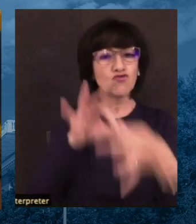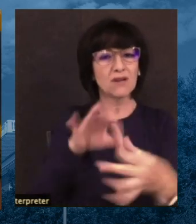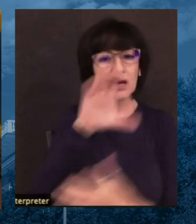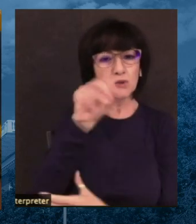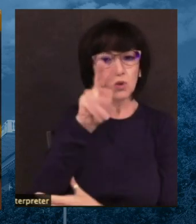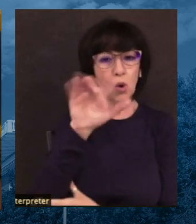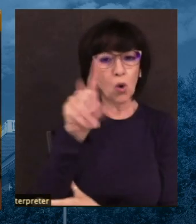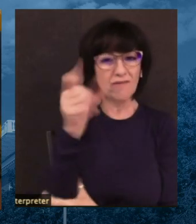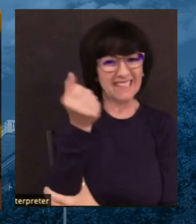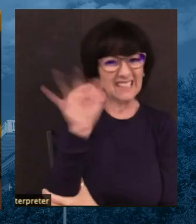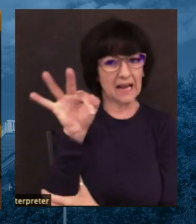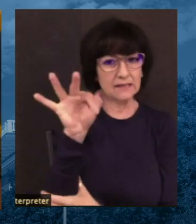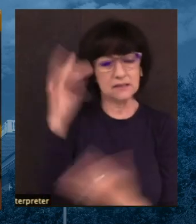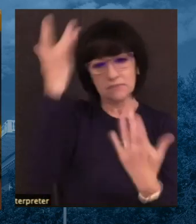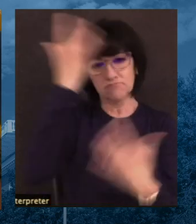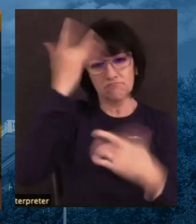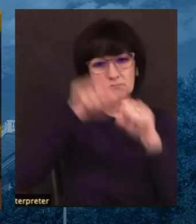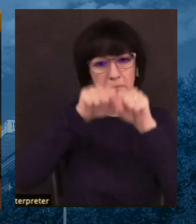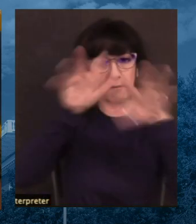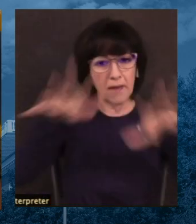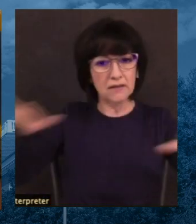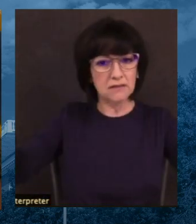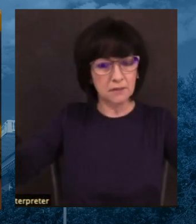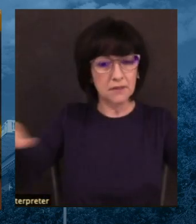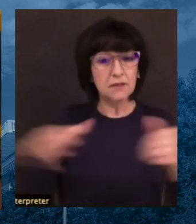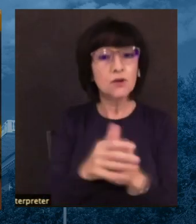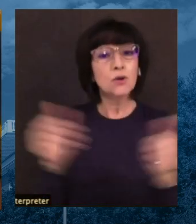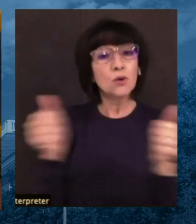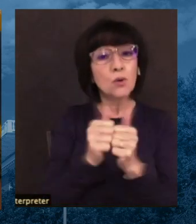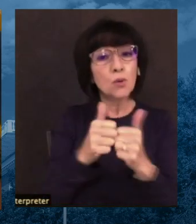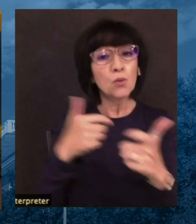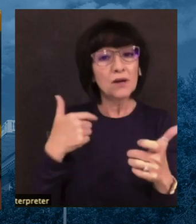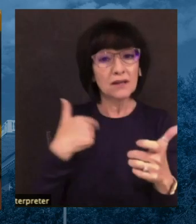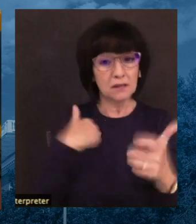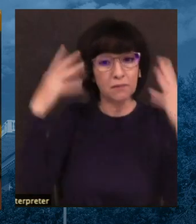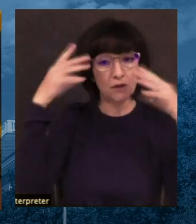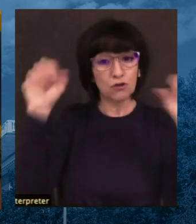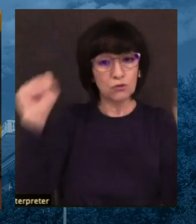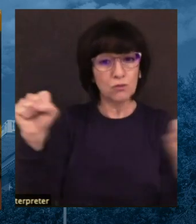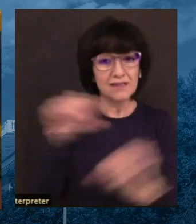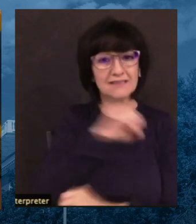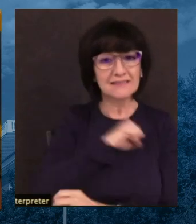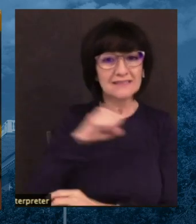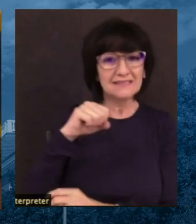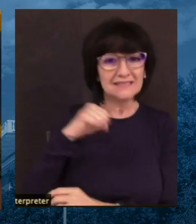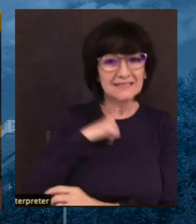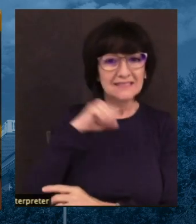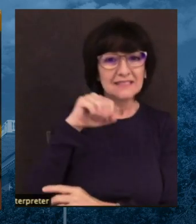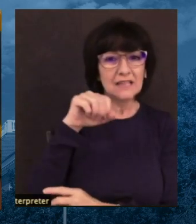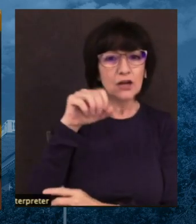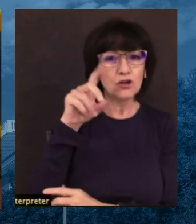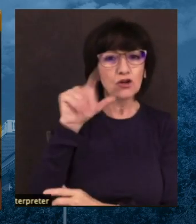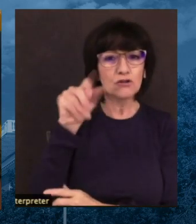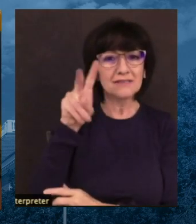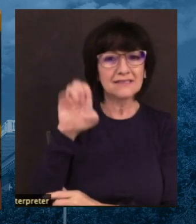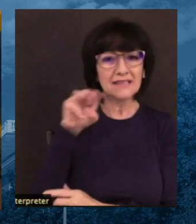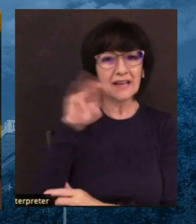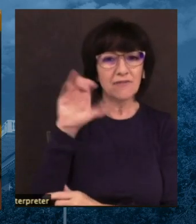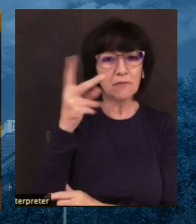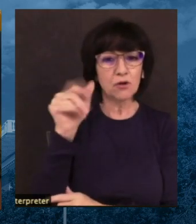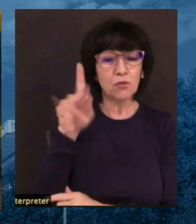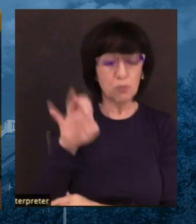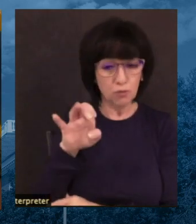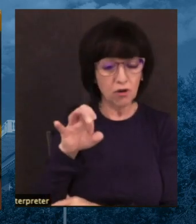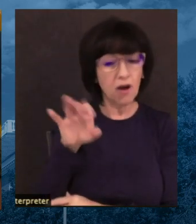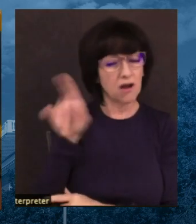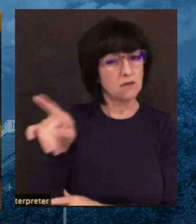me this morning is the President Pro Tem of the Senate, Senator Dave McBride, and the prime sponsor, the majority